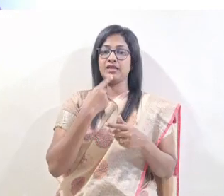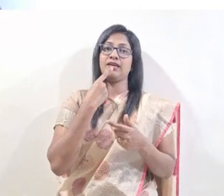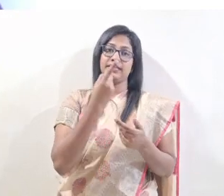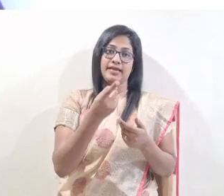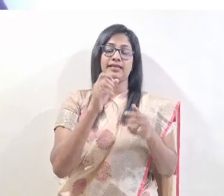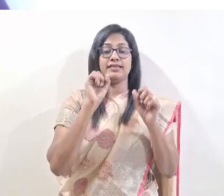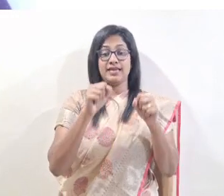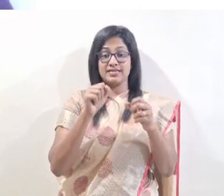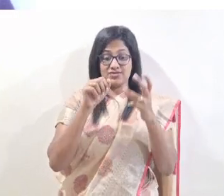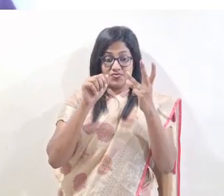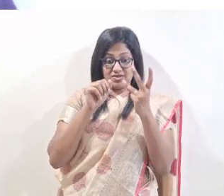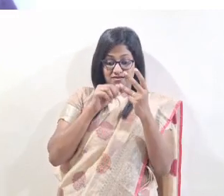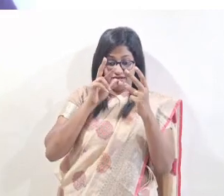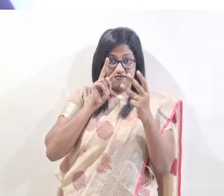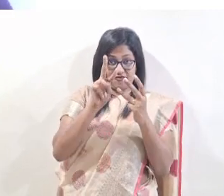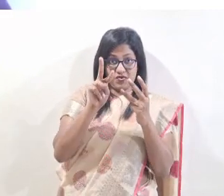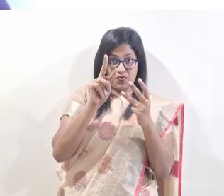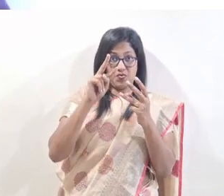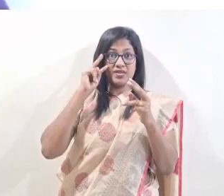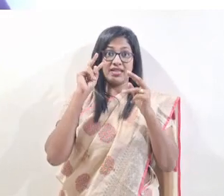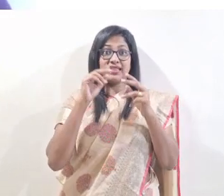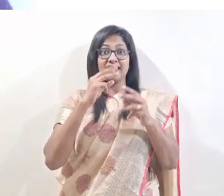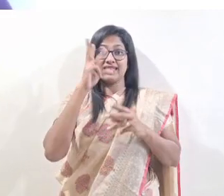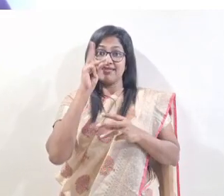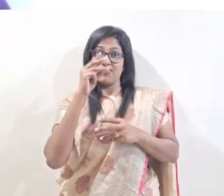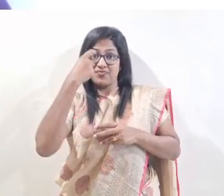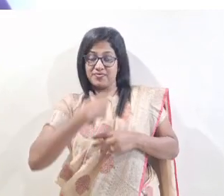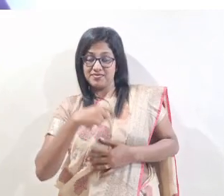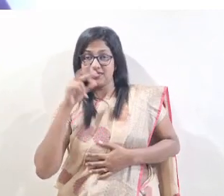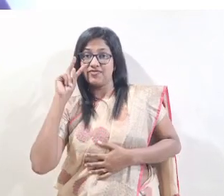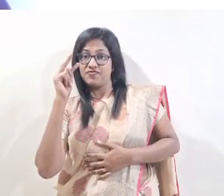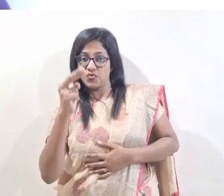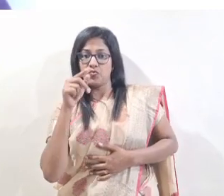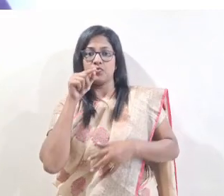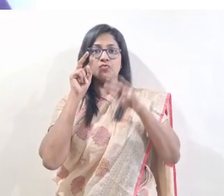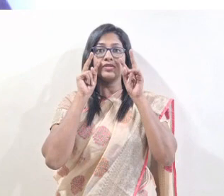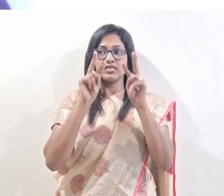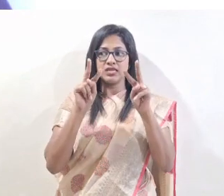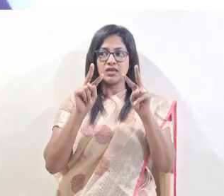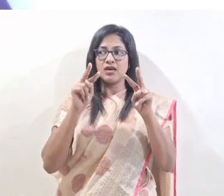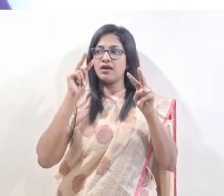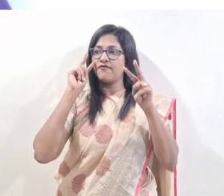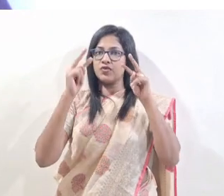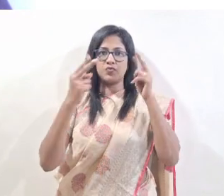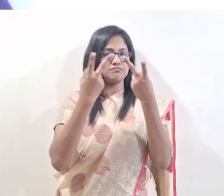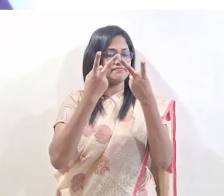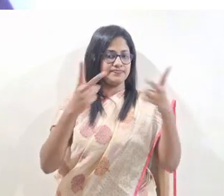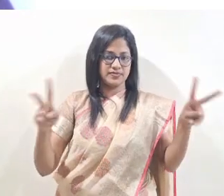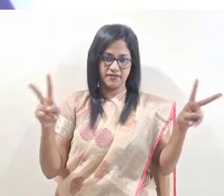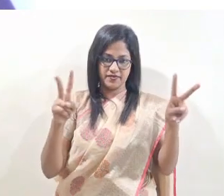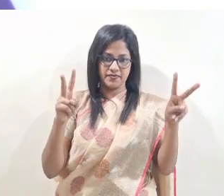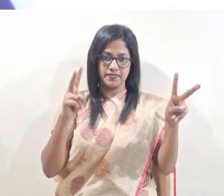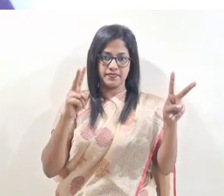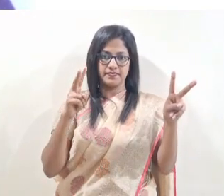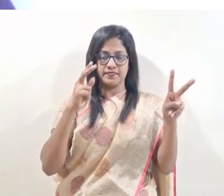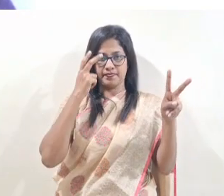Having said that, when you sit on the third side, you also see a lot of things differently.